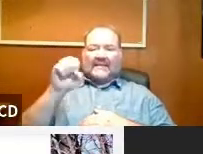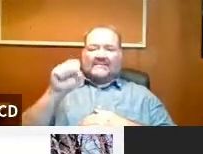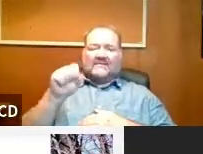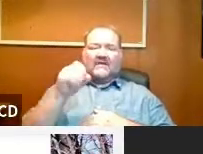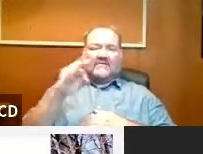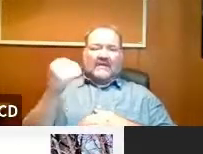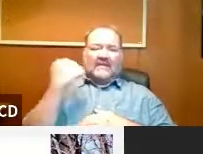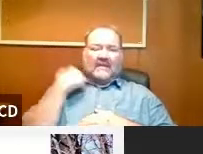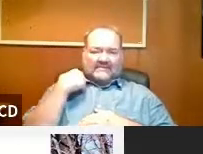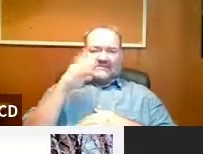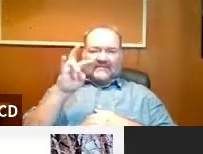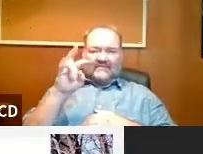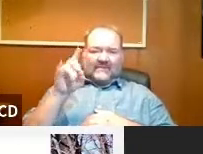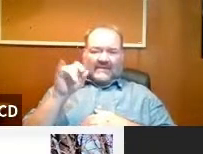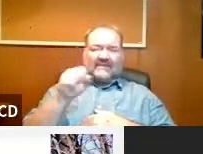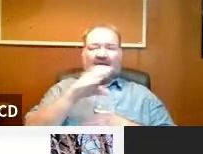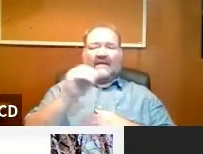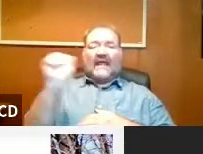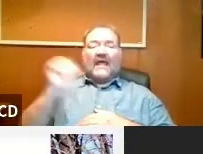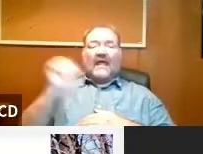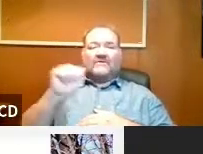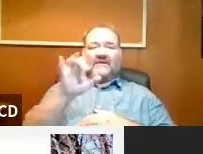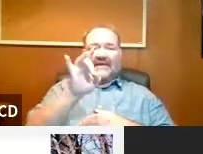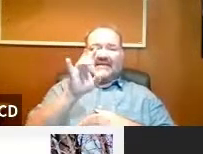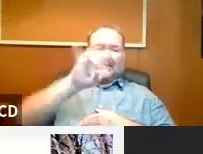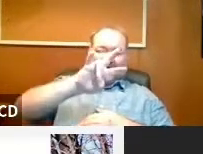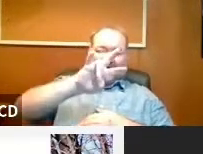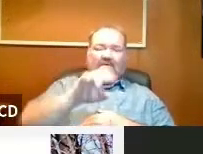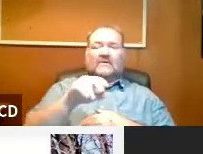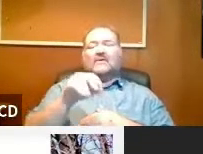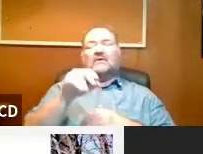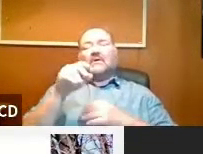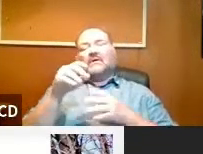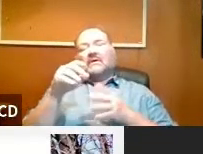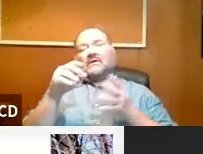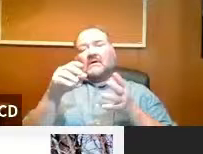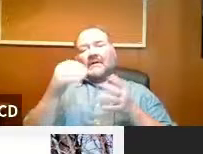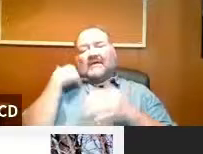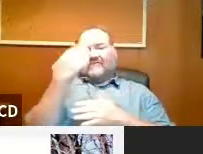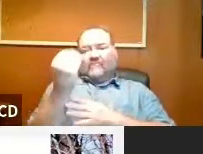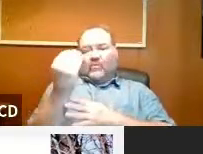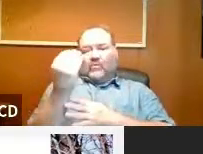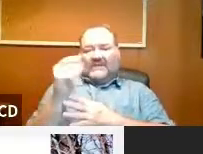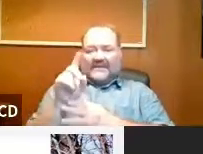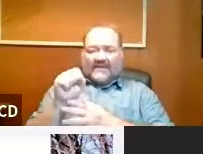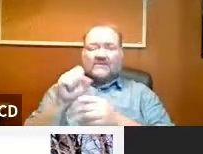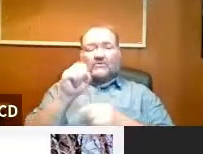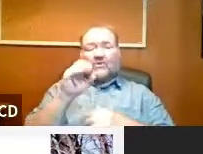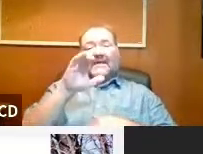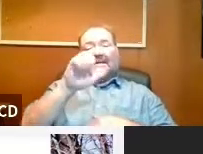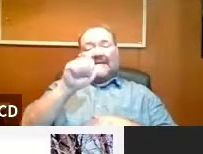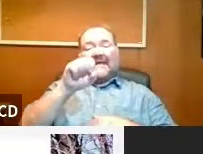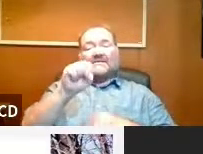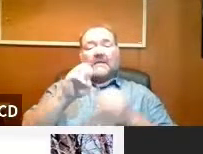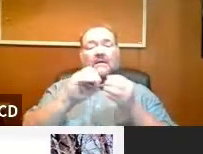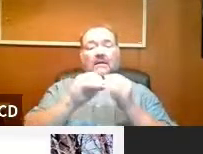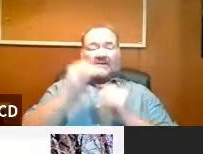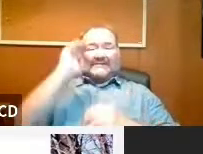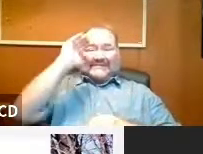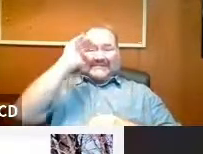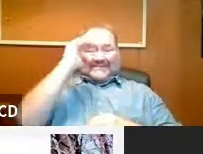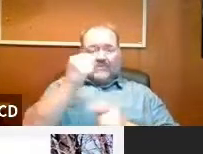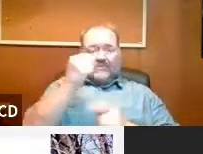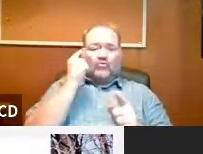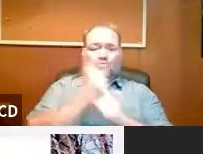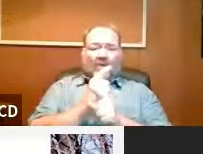and an average of 87.8 cases over the past 14 days. So the case numbers do appear to be heading in the right direction.